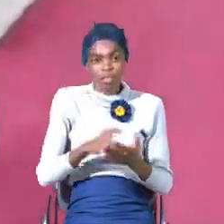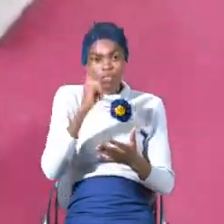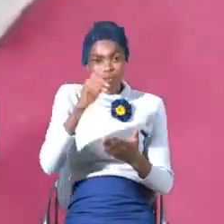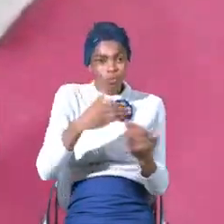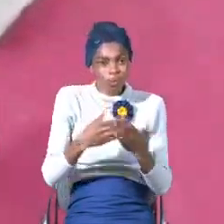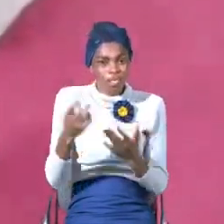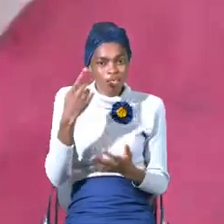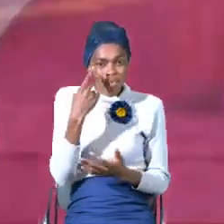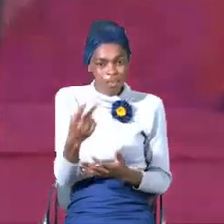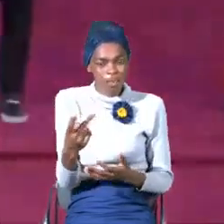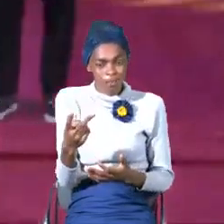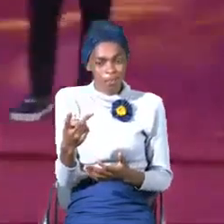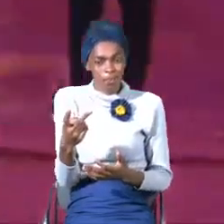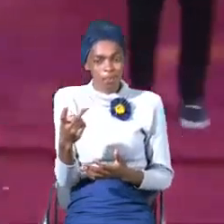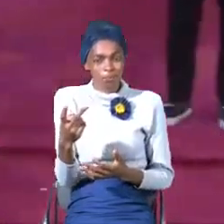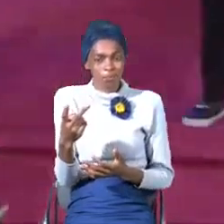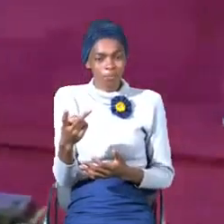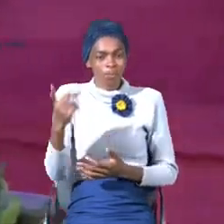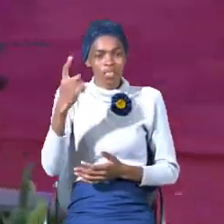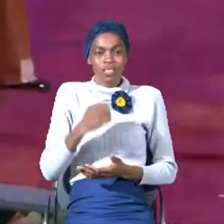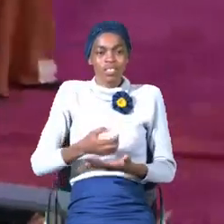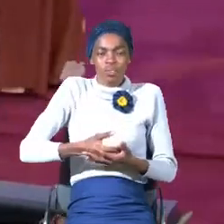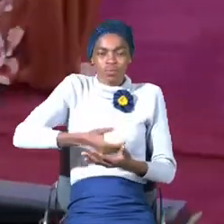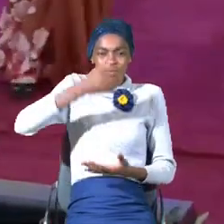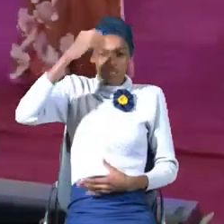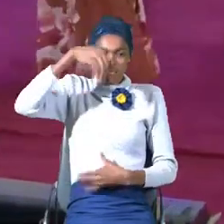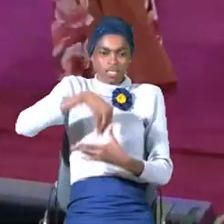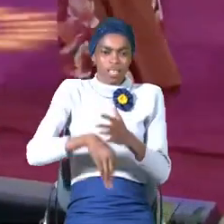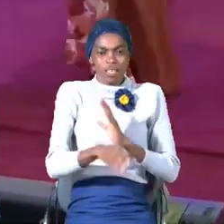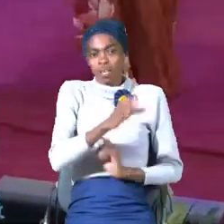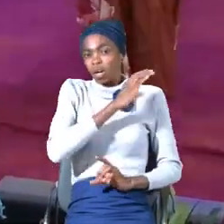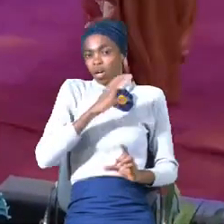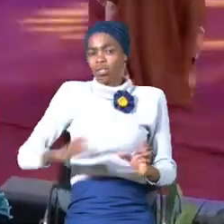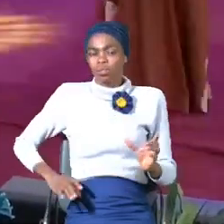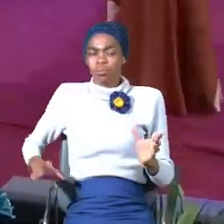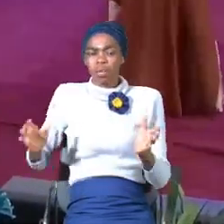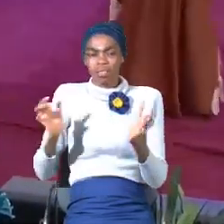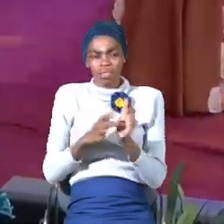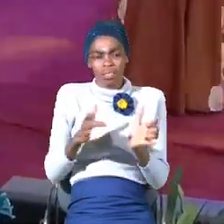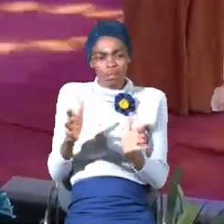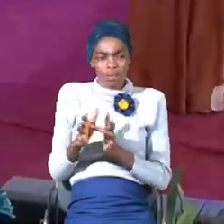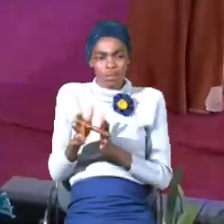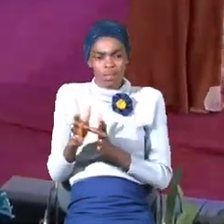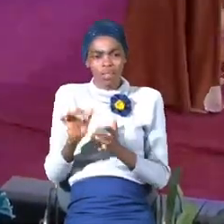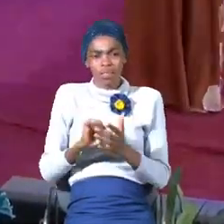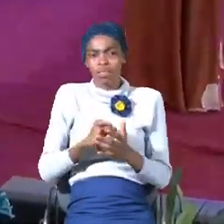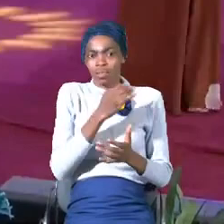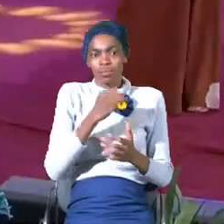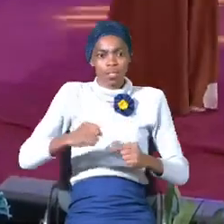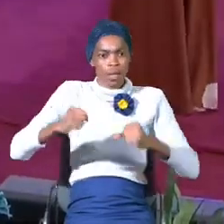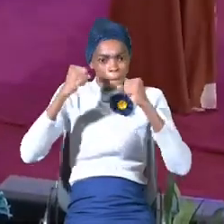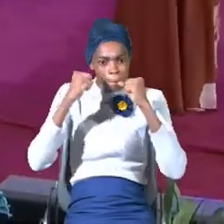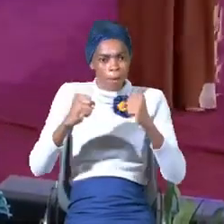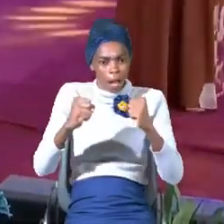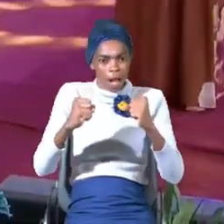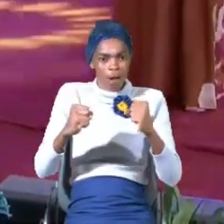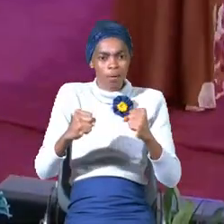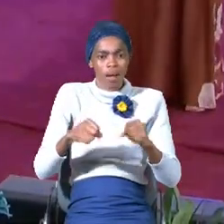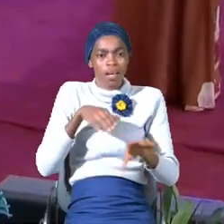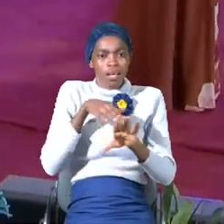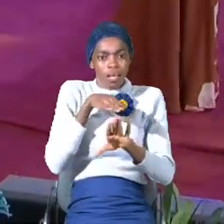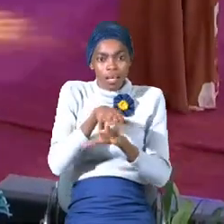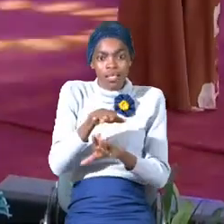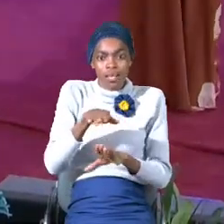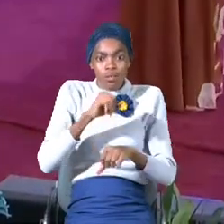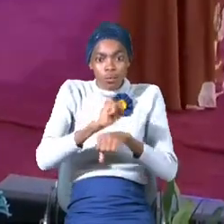see the riches in Christ Jesus. That same power is at work in you right